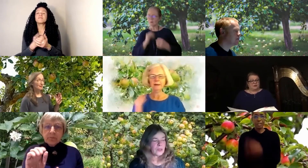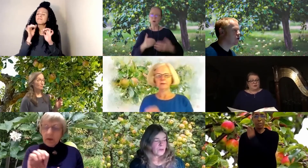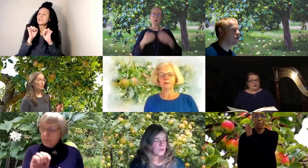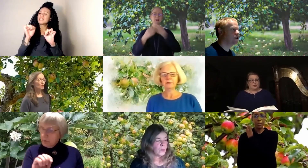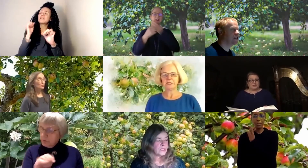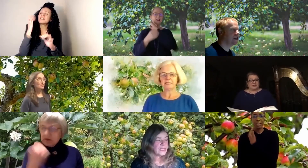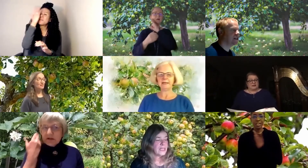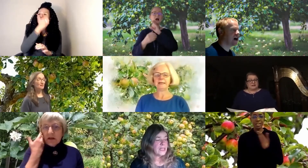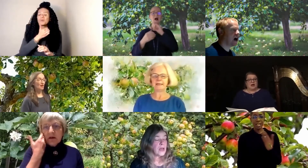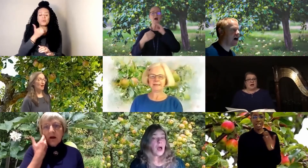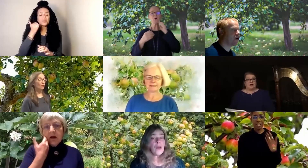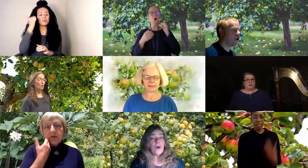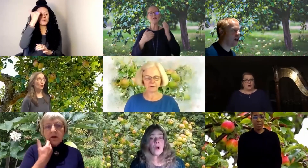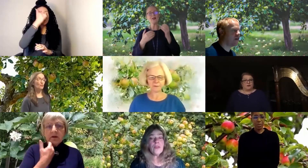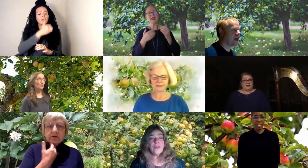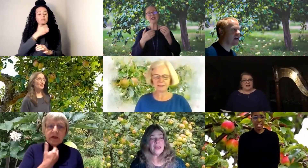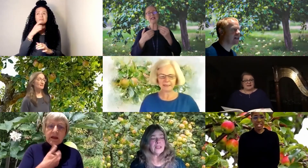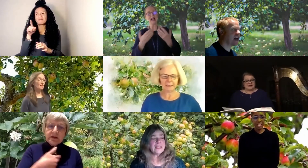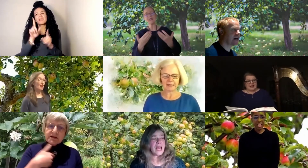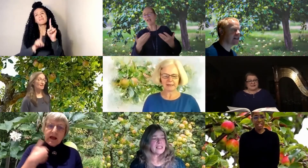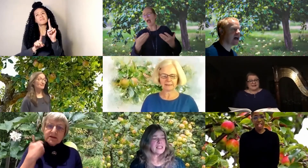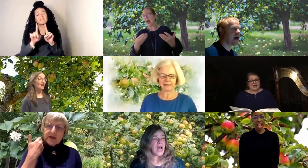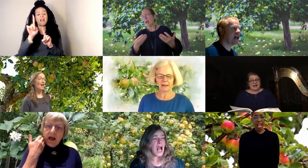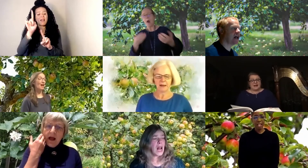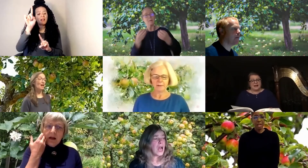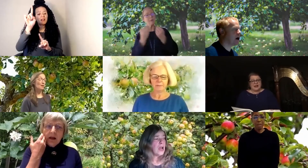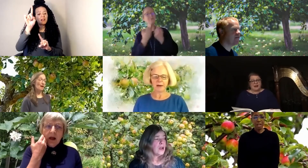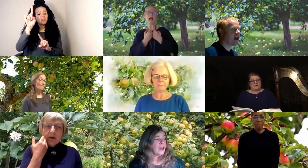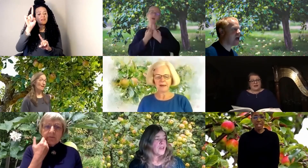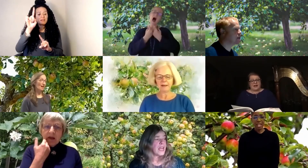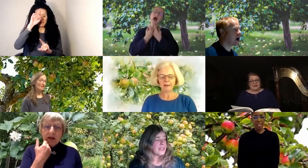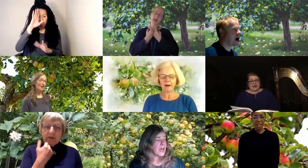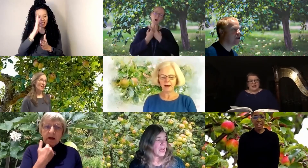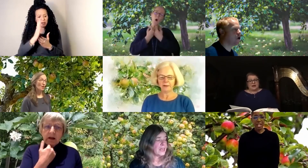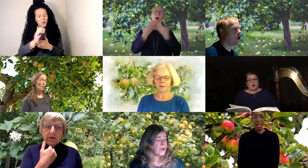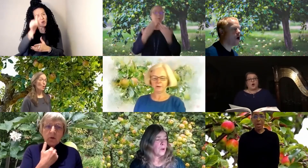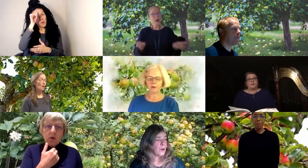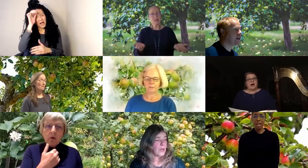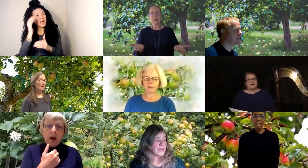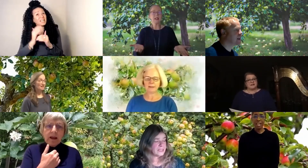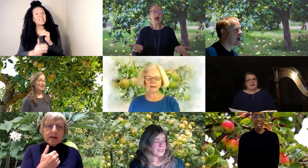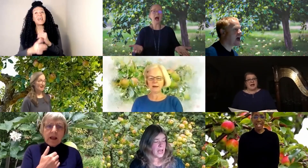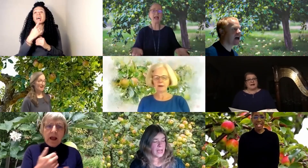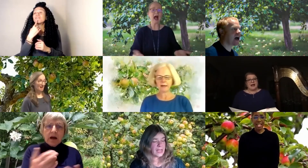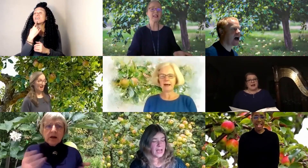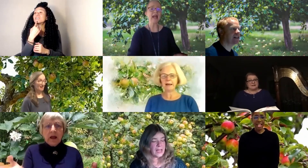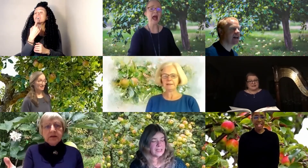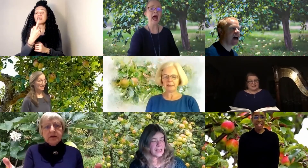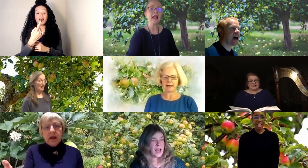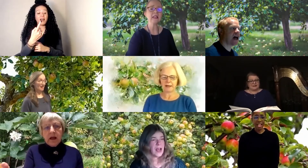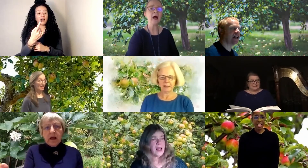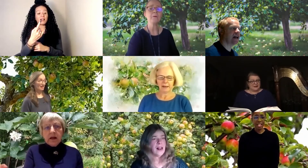His beauty doth all things excel, by faith I know, but ne'er